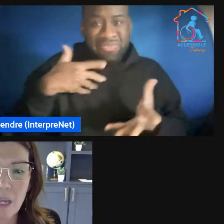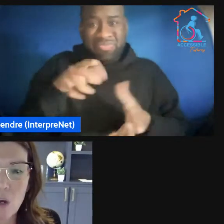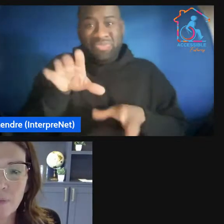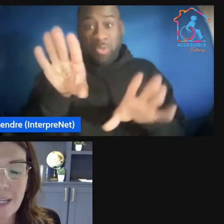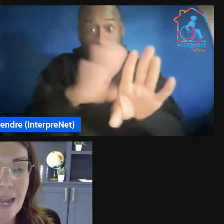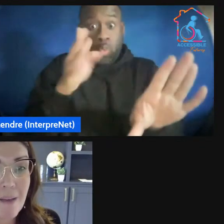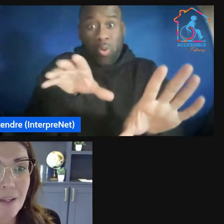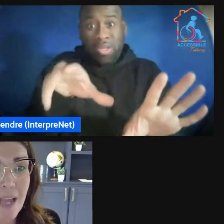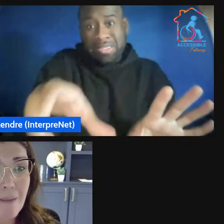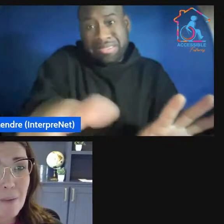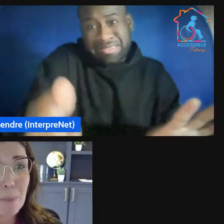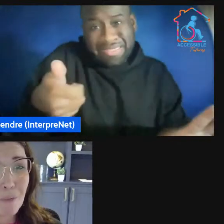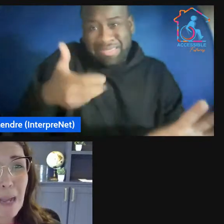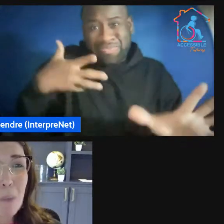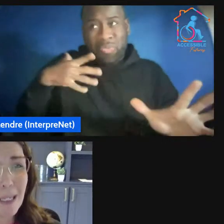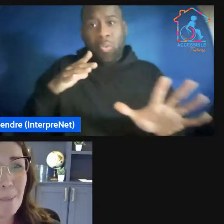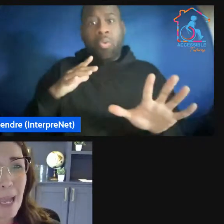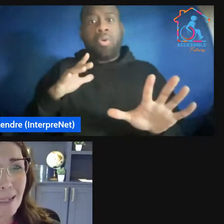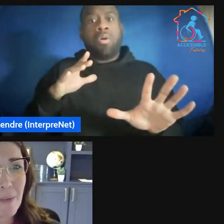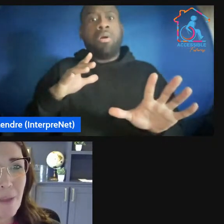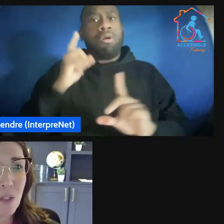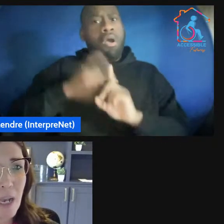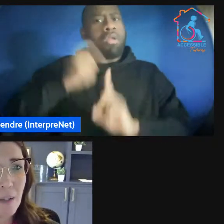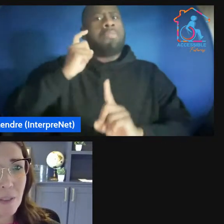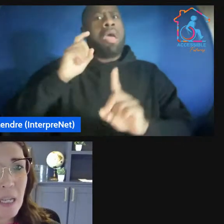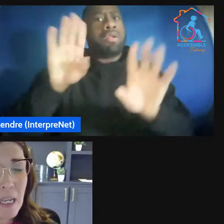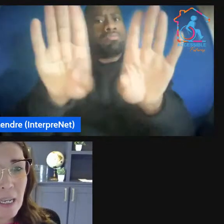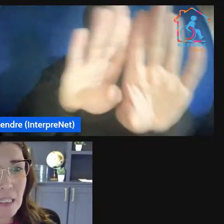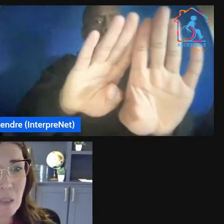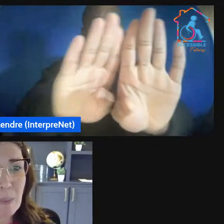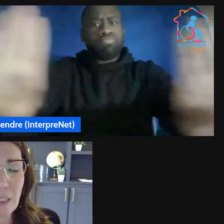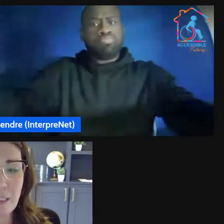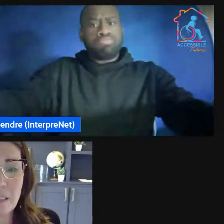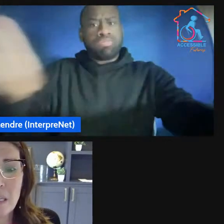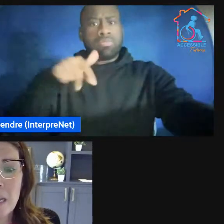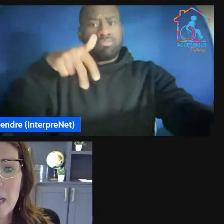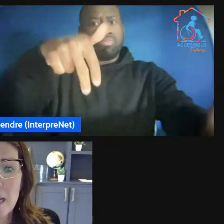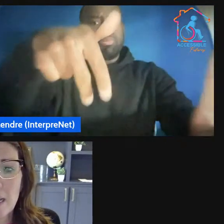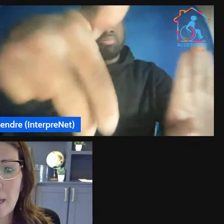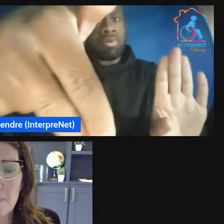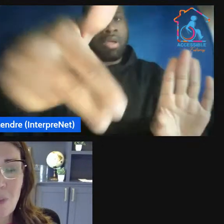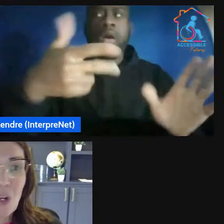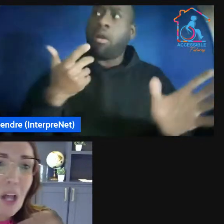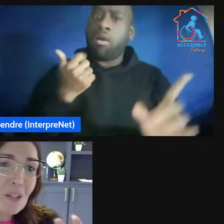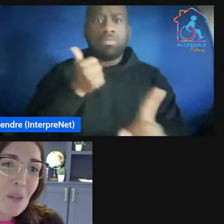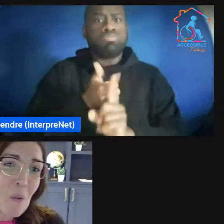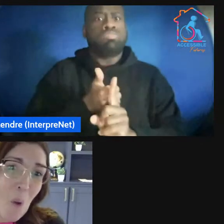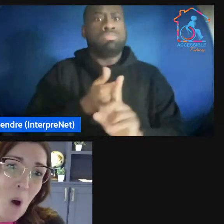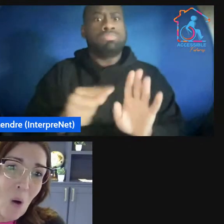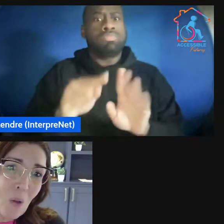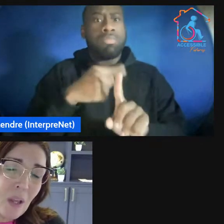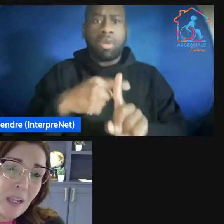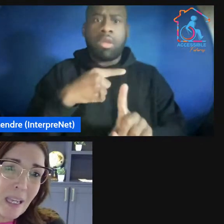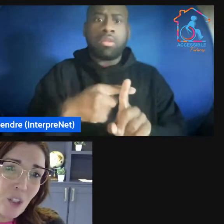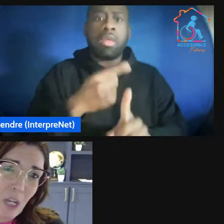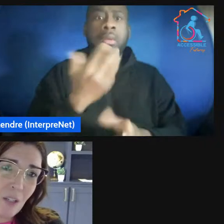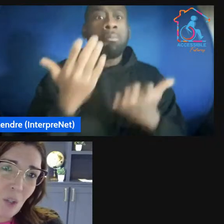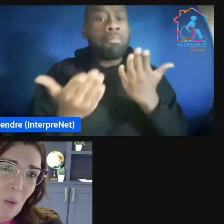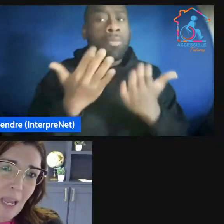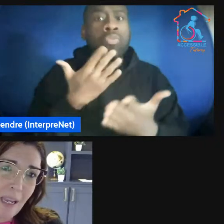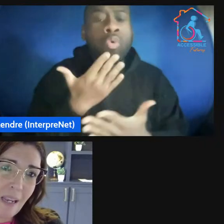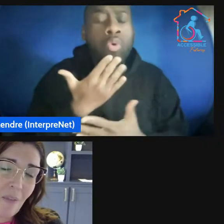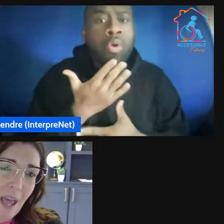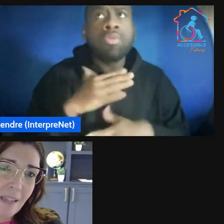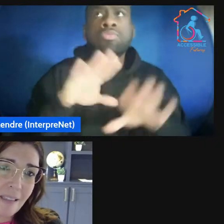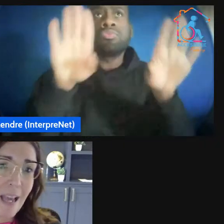by itself can have a profound impact on that child's experience. The colors on the wall can change